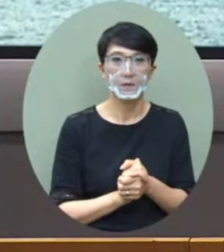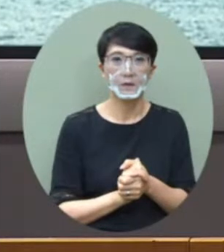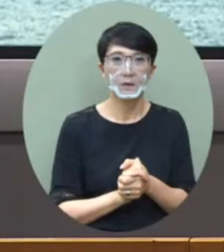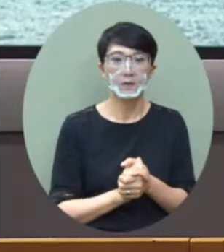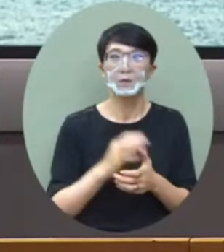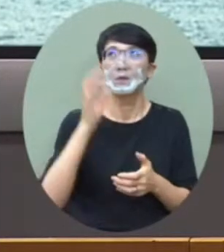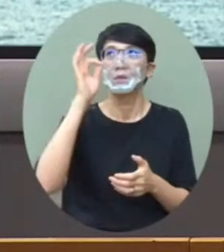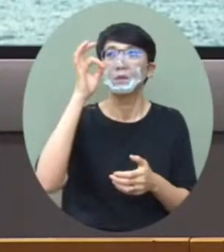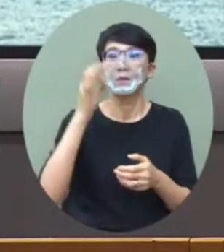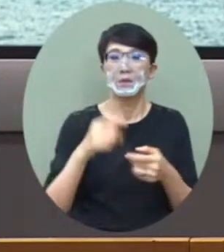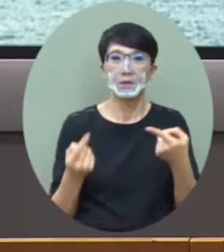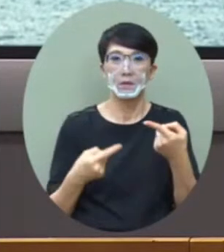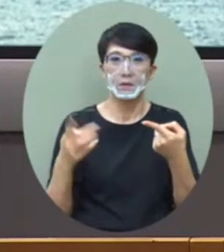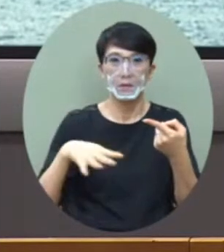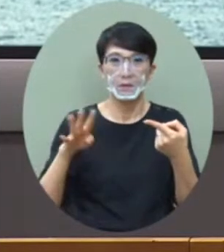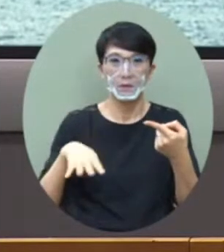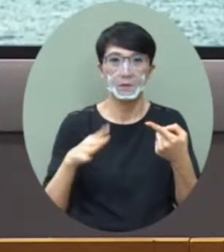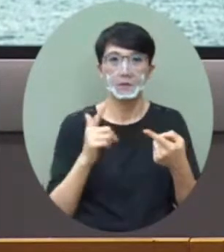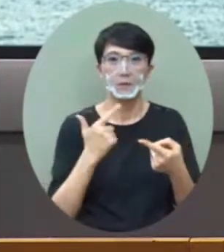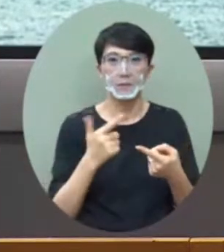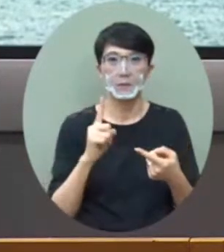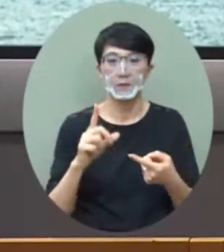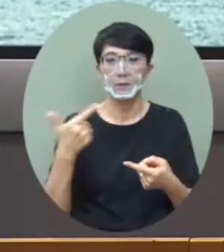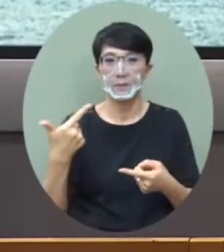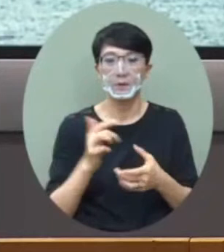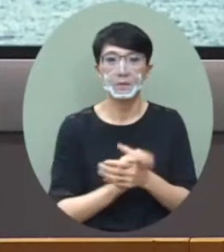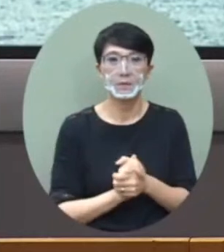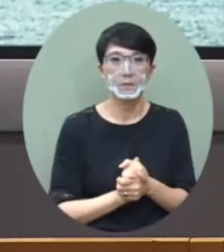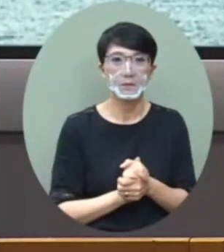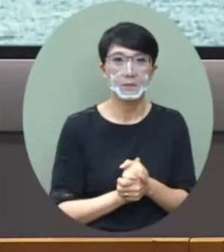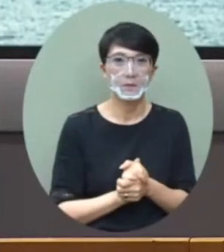14,454. By using RAT, we had